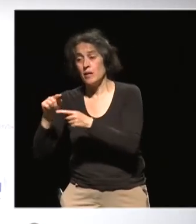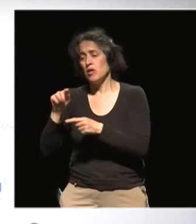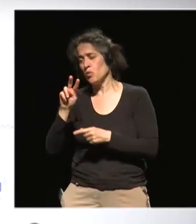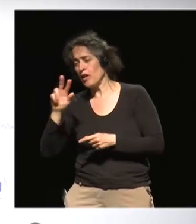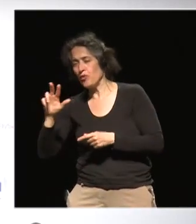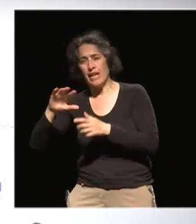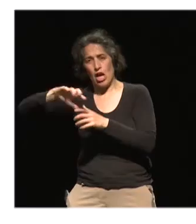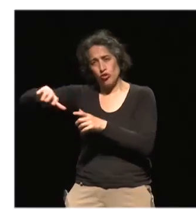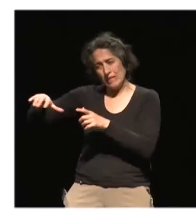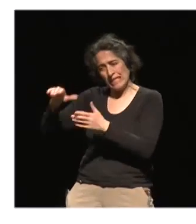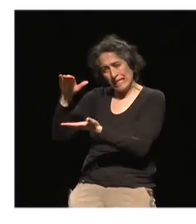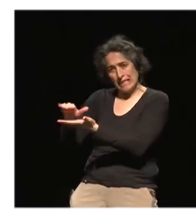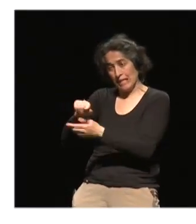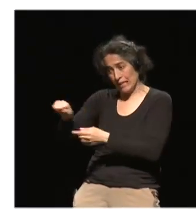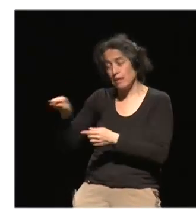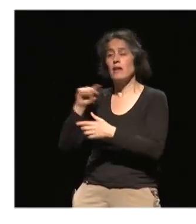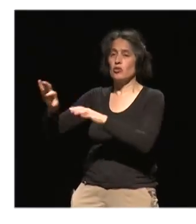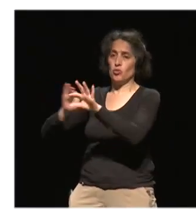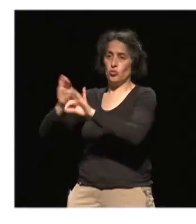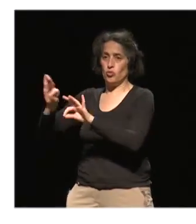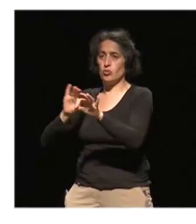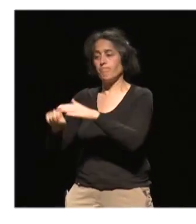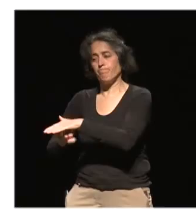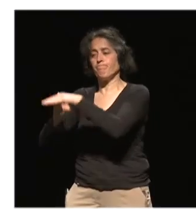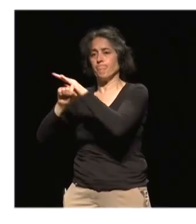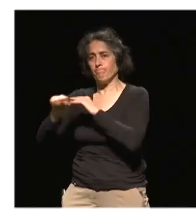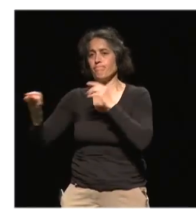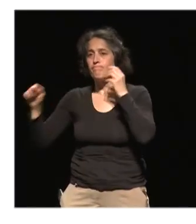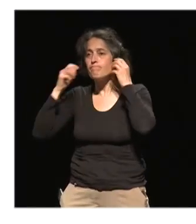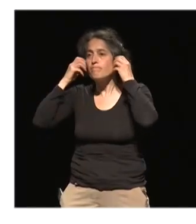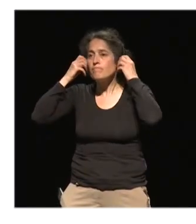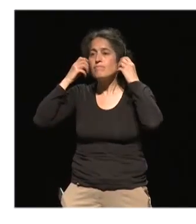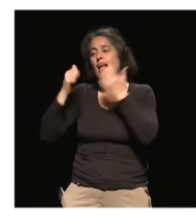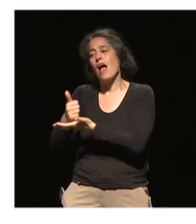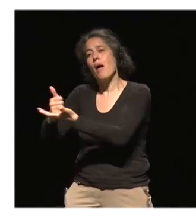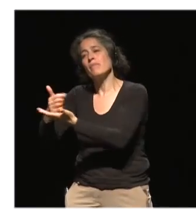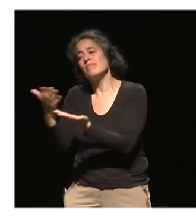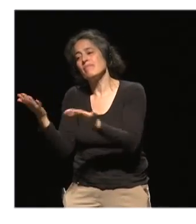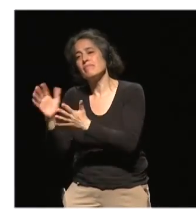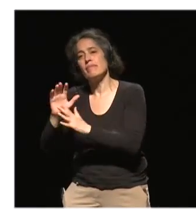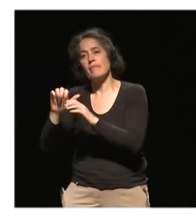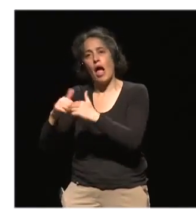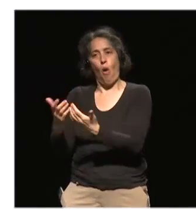tell us what their needs are. Some countries want help in terms of the overall